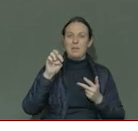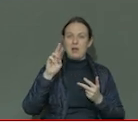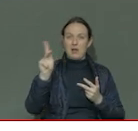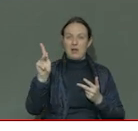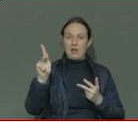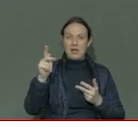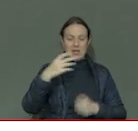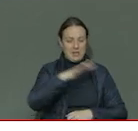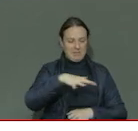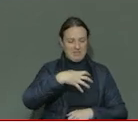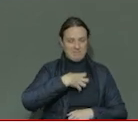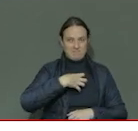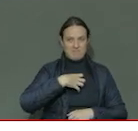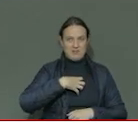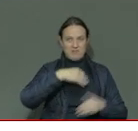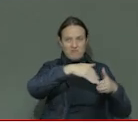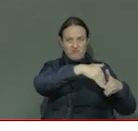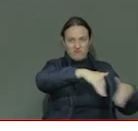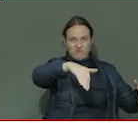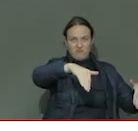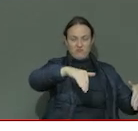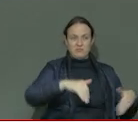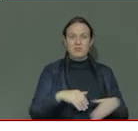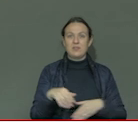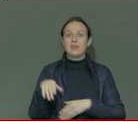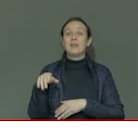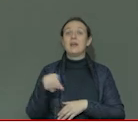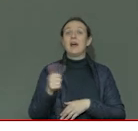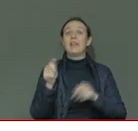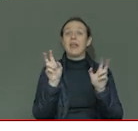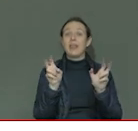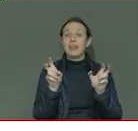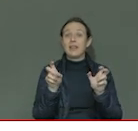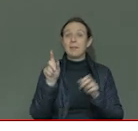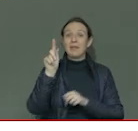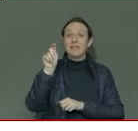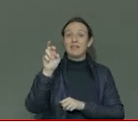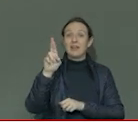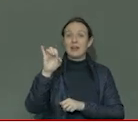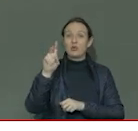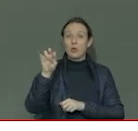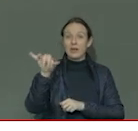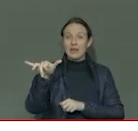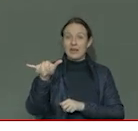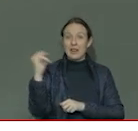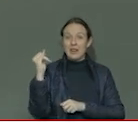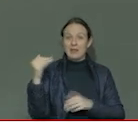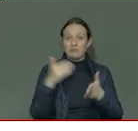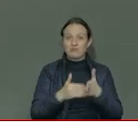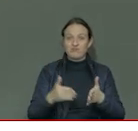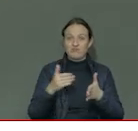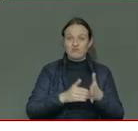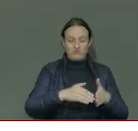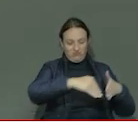is my territory. So another theme in Life of Pi, territory, boundaries. Territory and boundaries